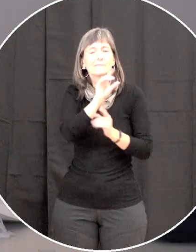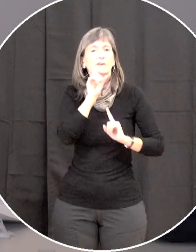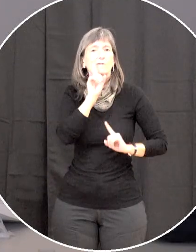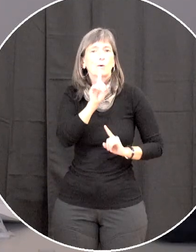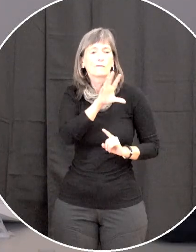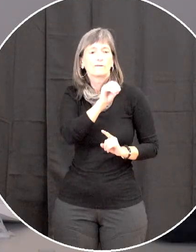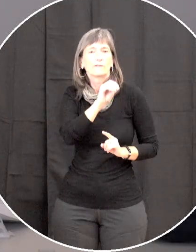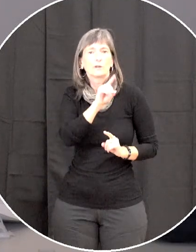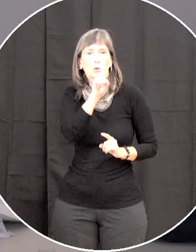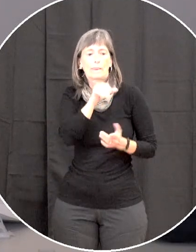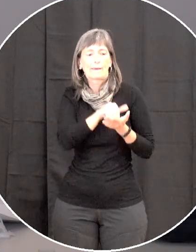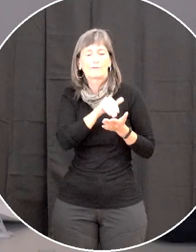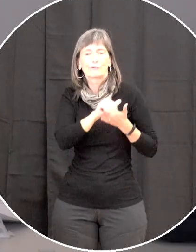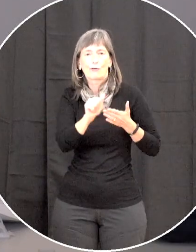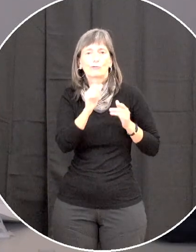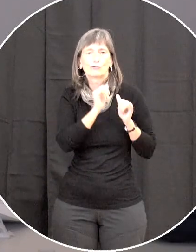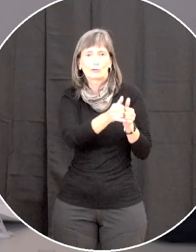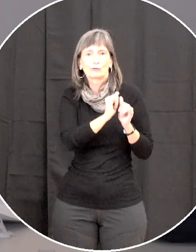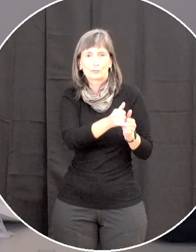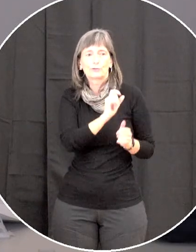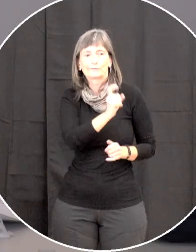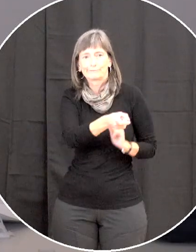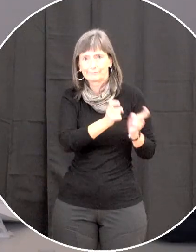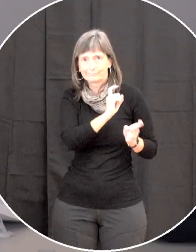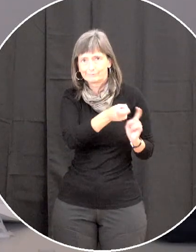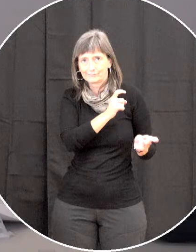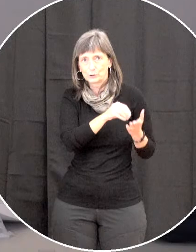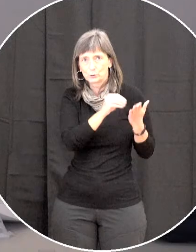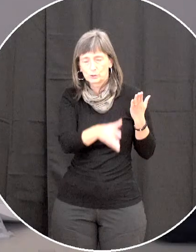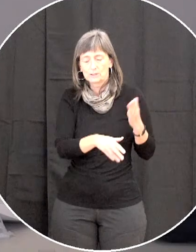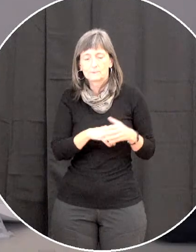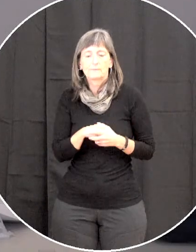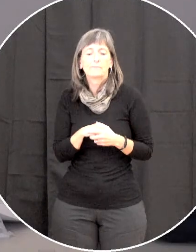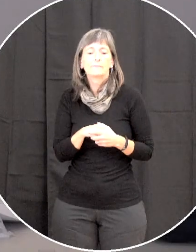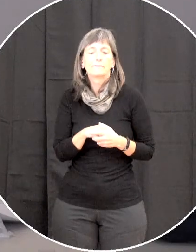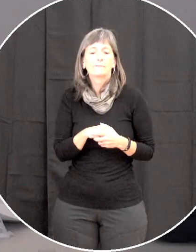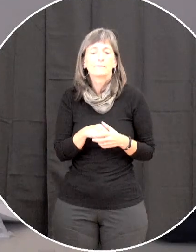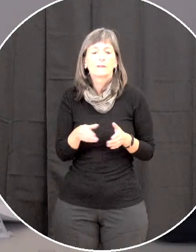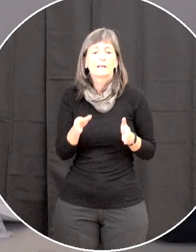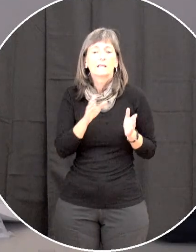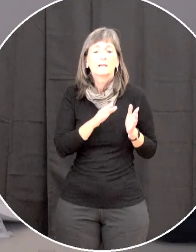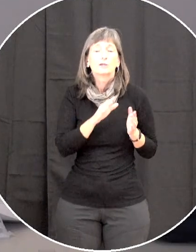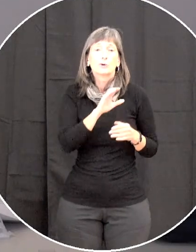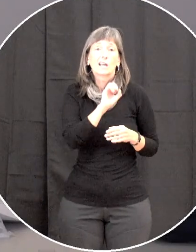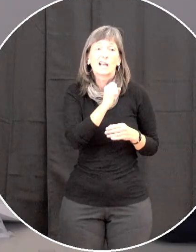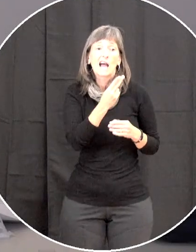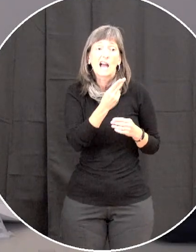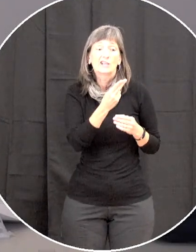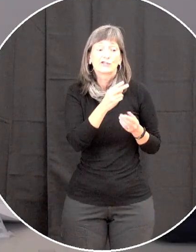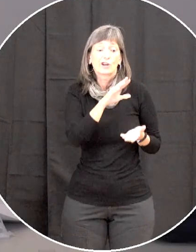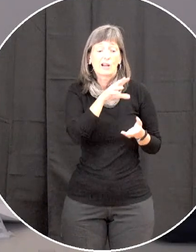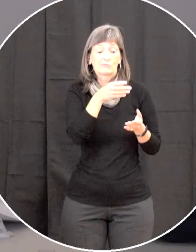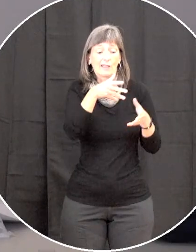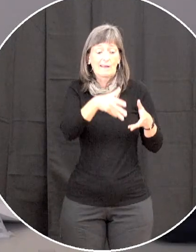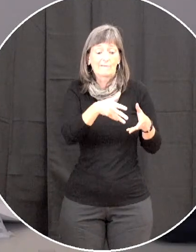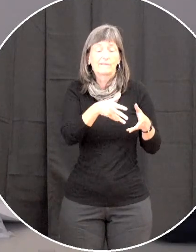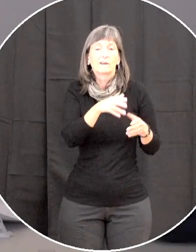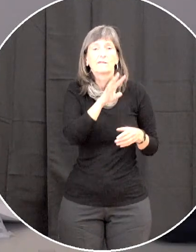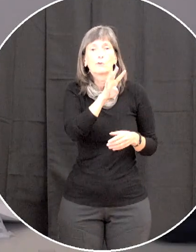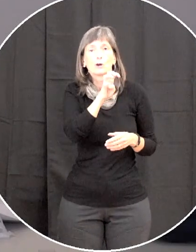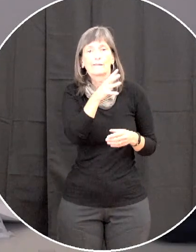$50,000 scholarships. The foundation's unrestricted cash position increased to